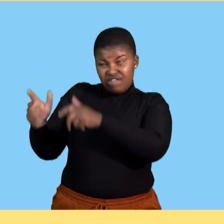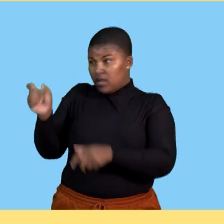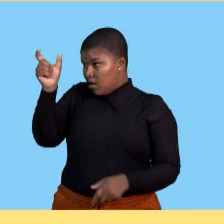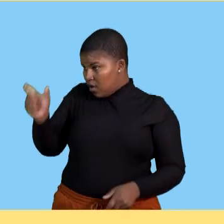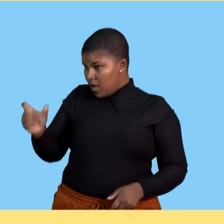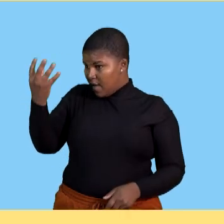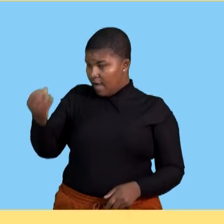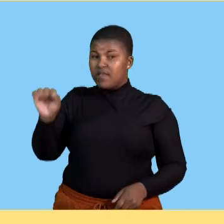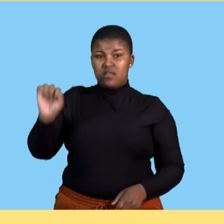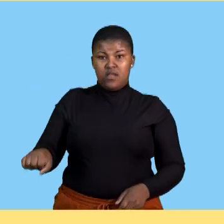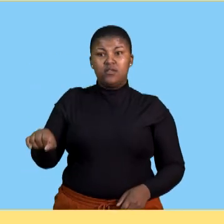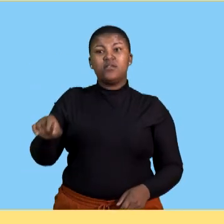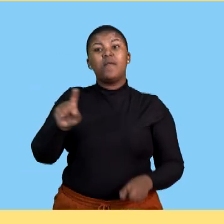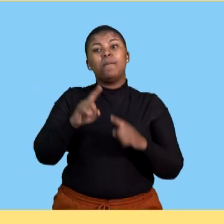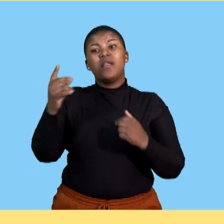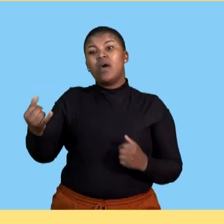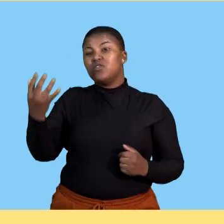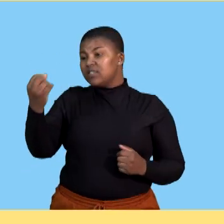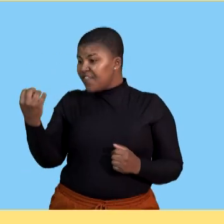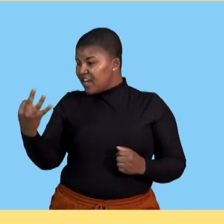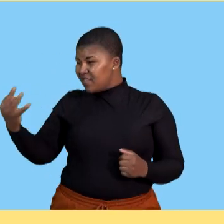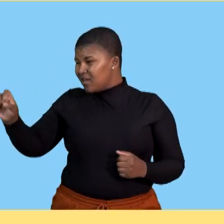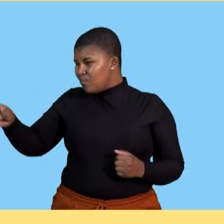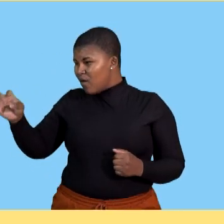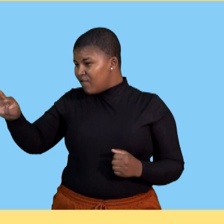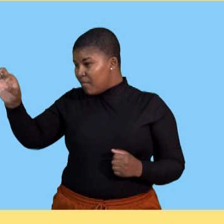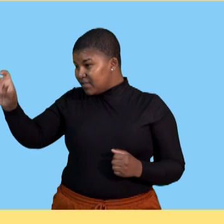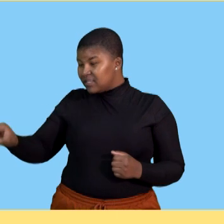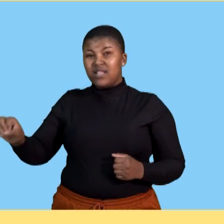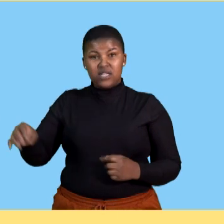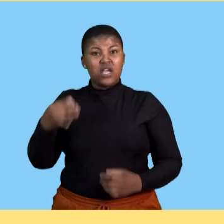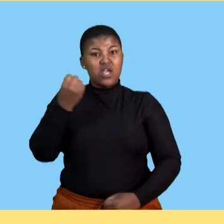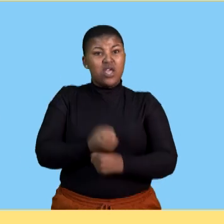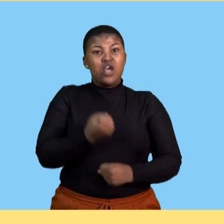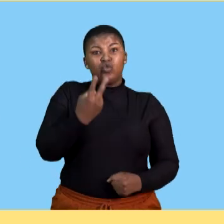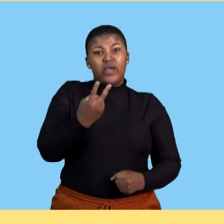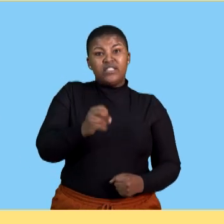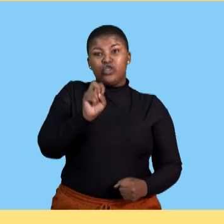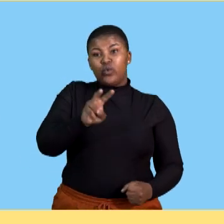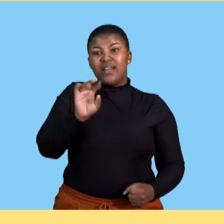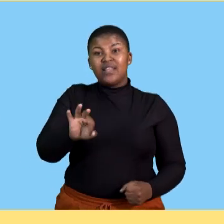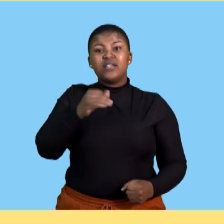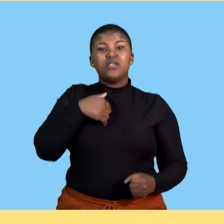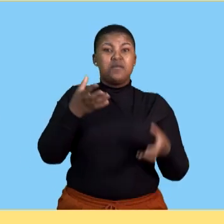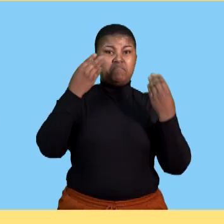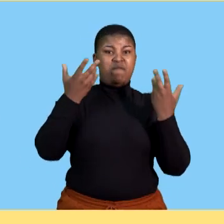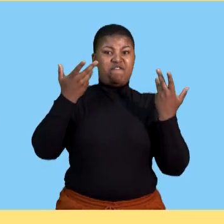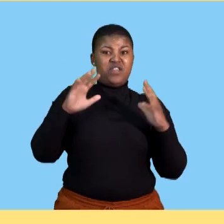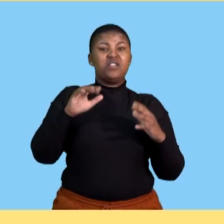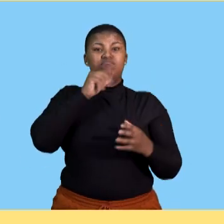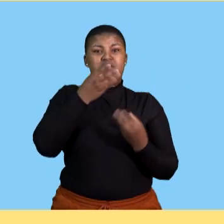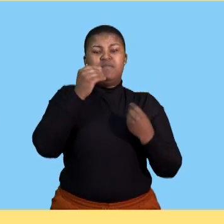gross profit on cost of sales is 33.4%. And in the year 2023, we have calculated